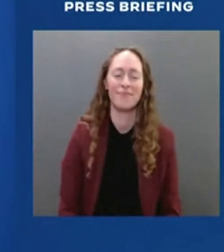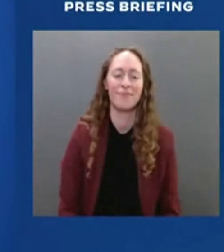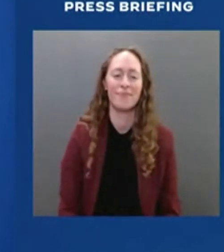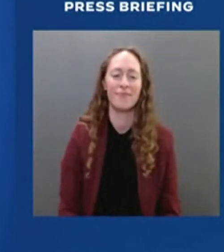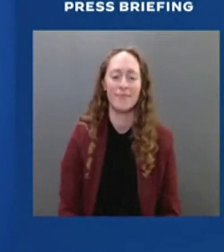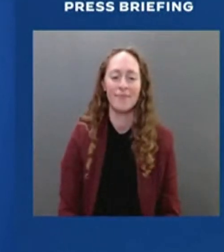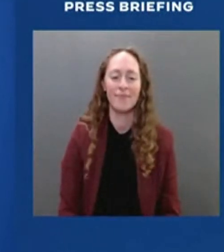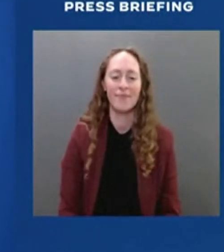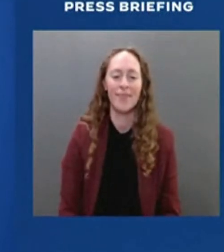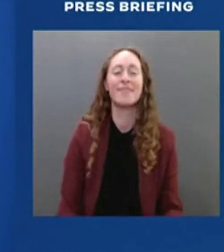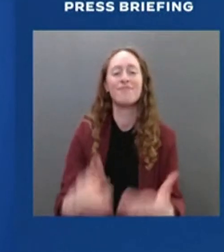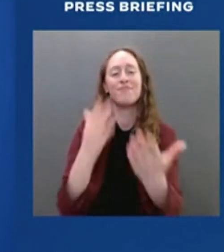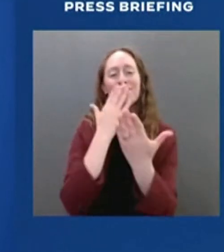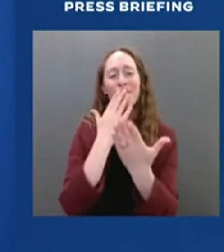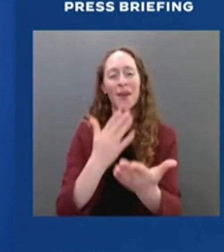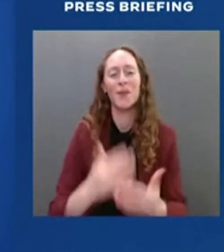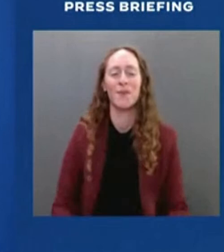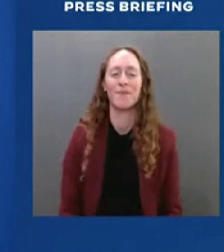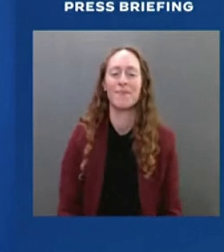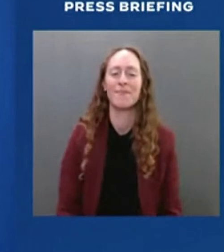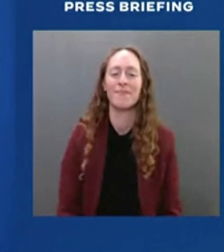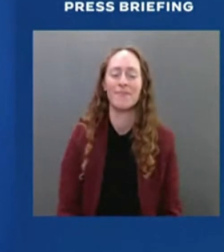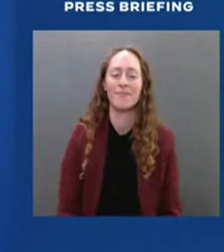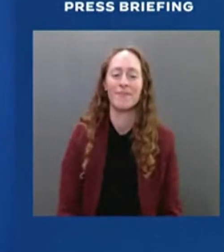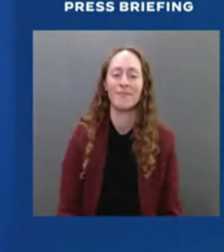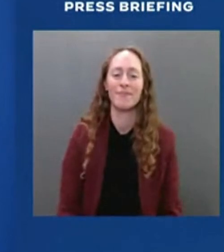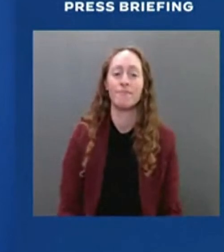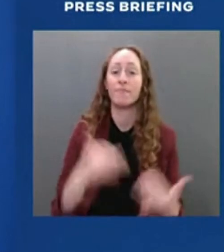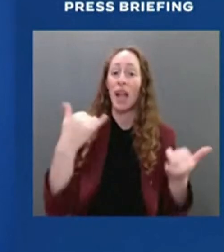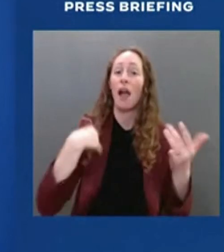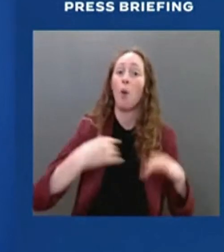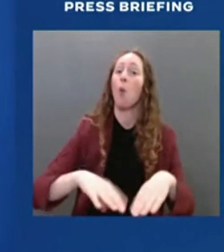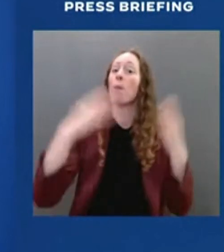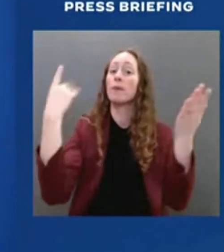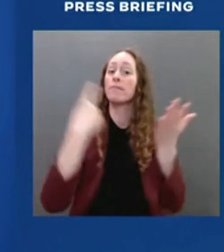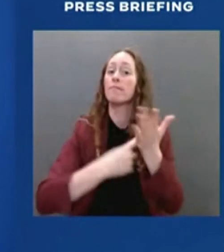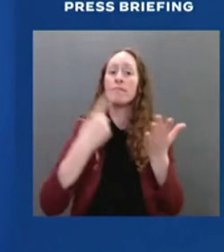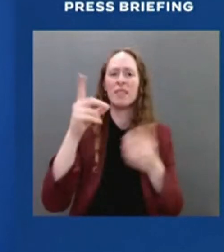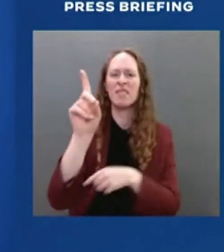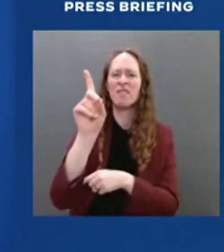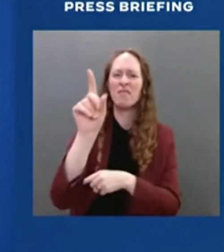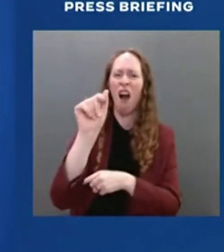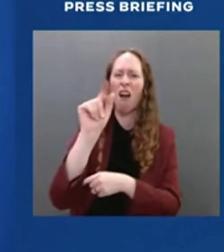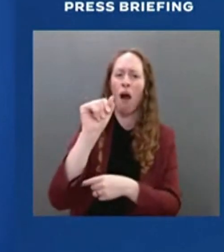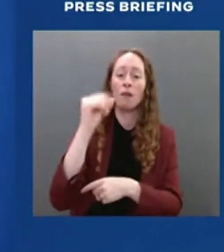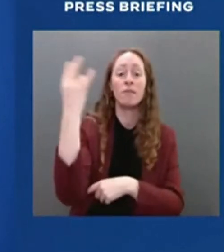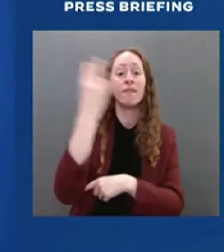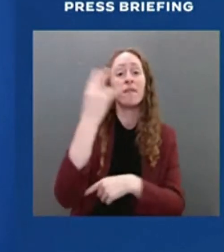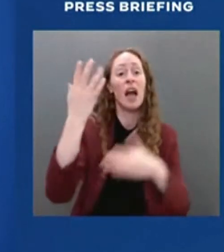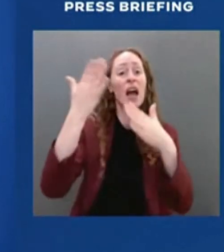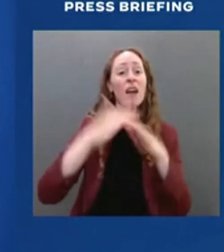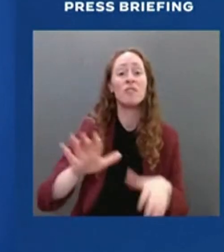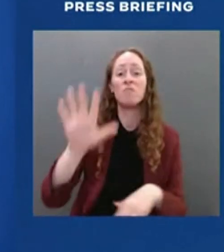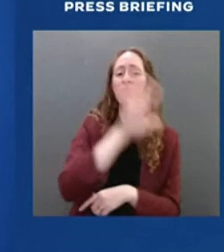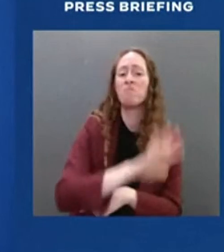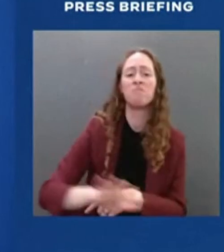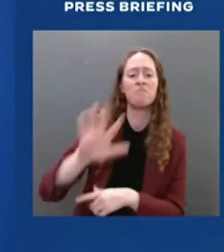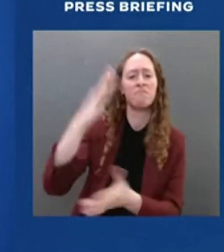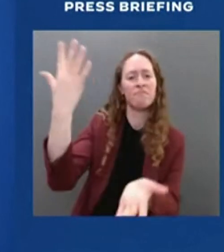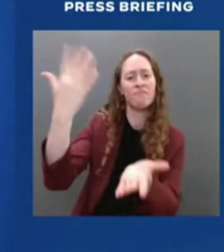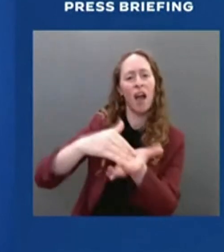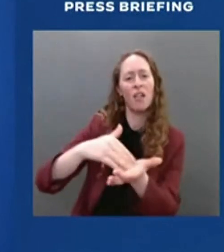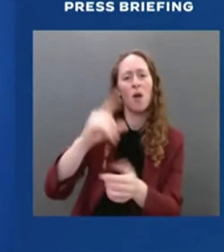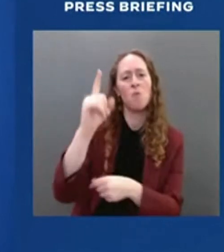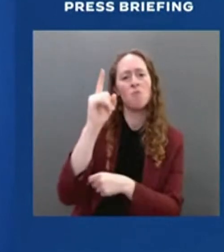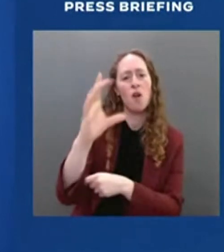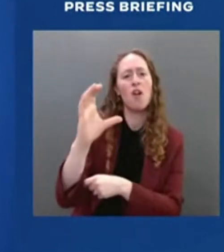data. The 7-day average of hospital admissions is about 5,100 per day. And while this represents only a slight increase